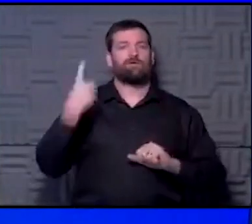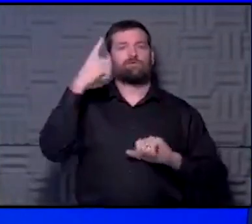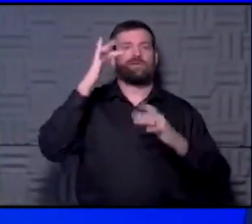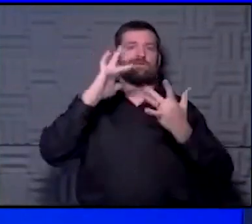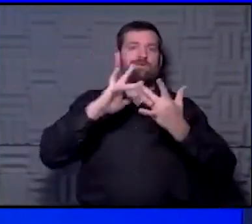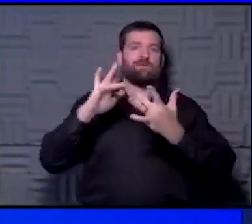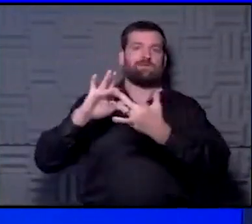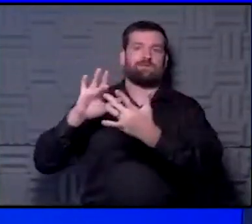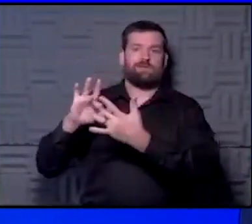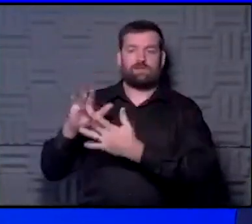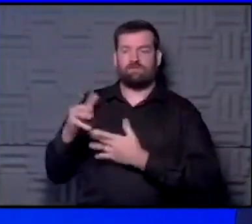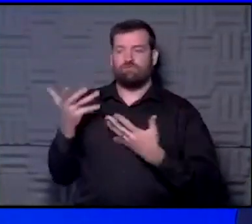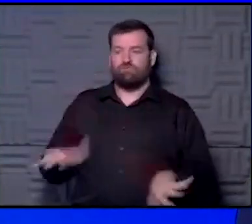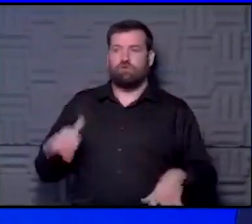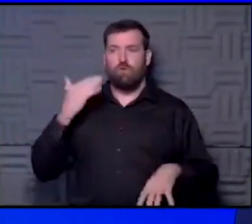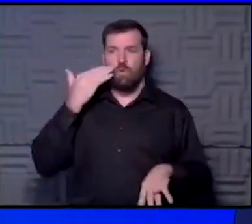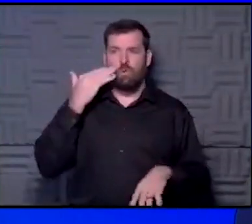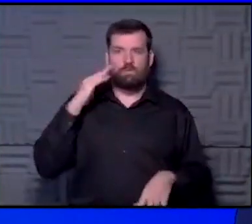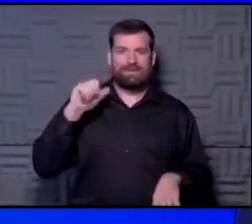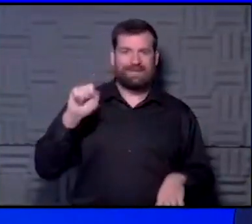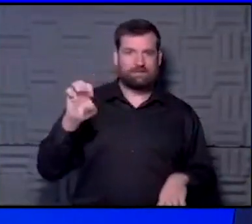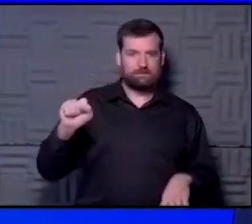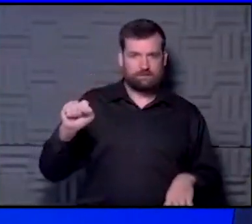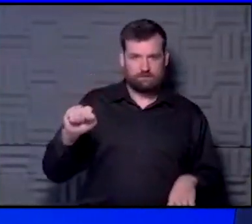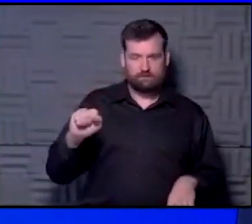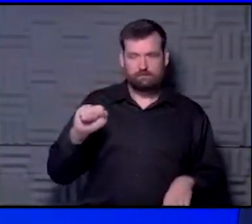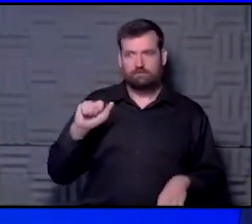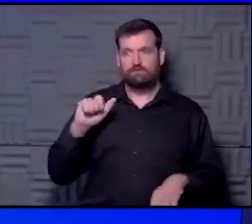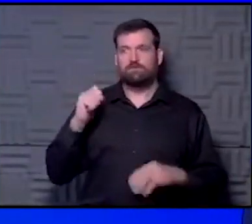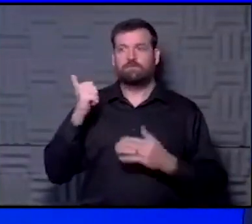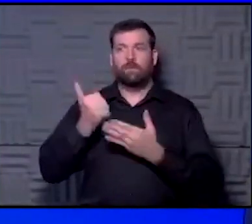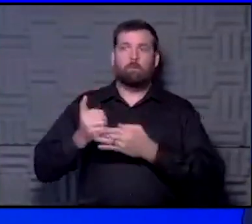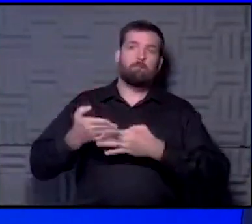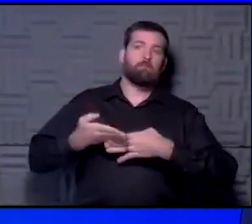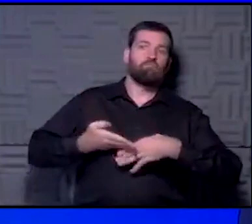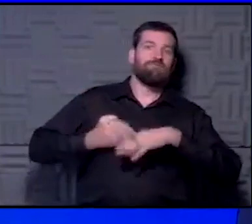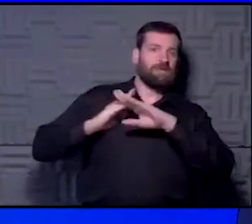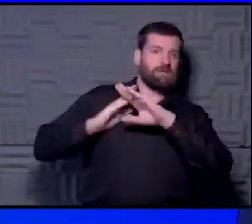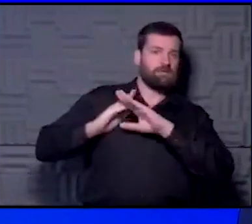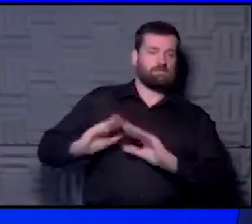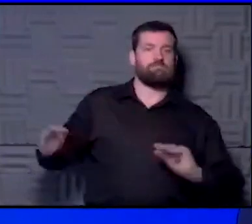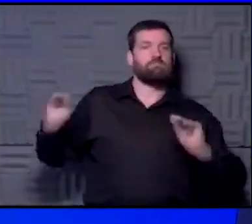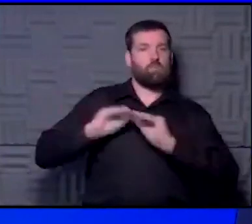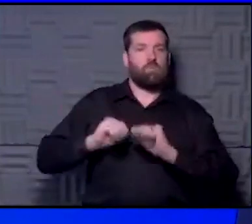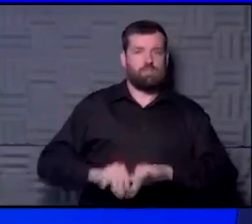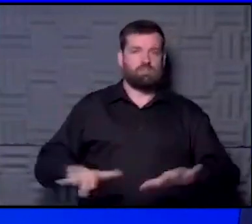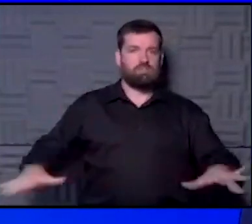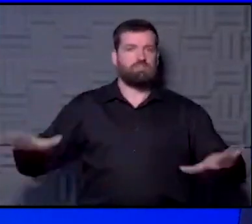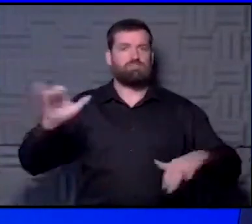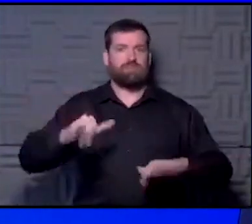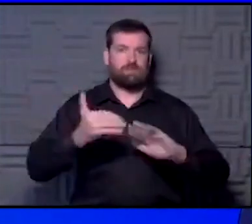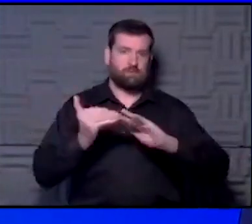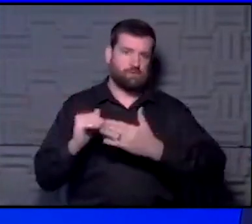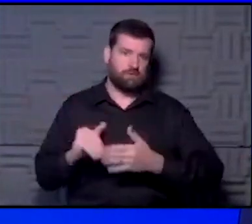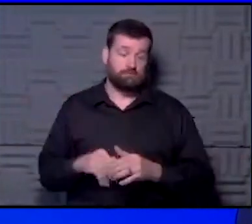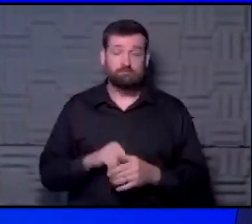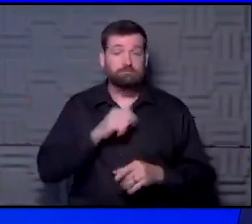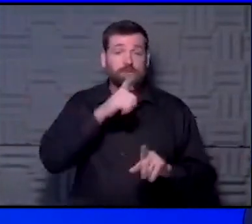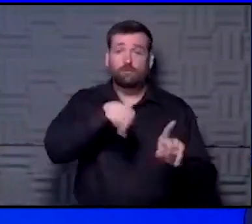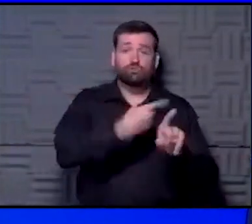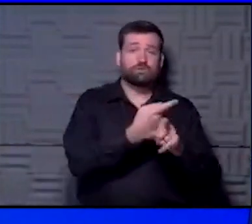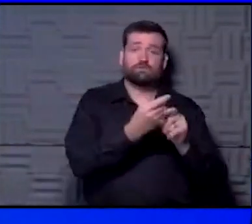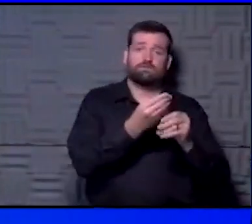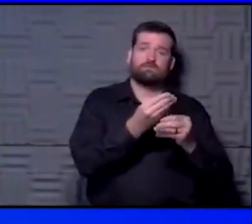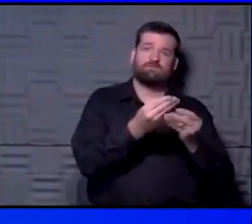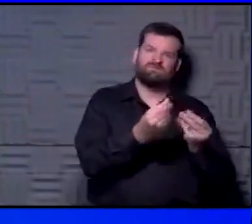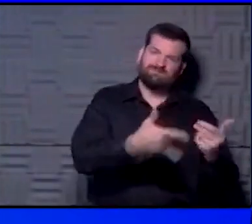contacts of the known cases, to help prevent the further spread of the disease in that community, not only on campus, but in the